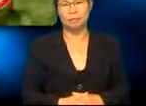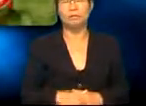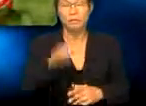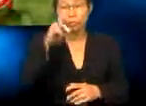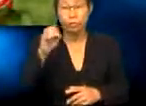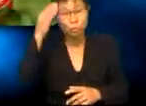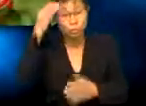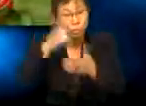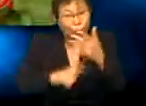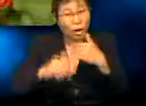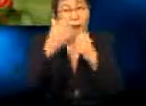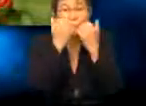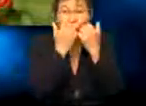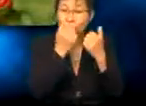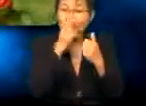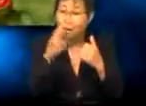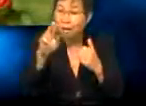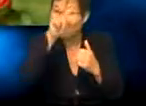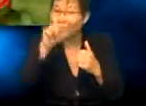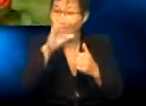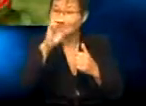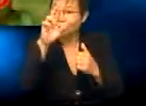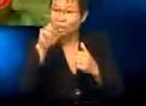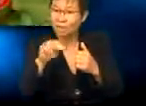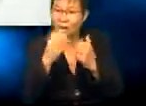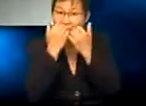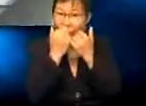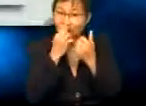Do you know what culms are?